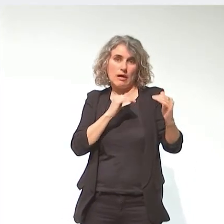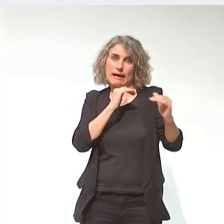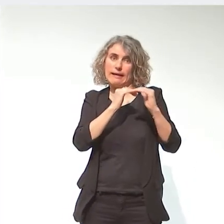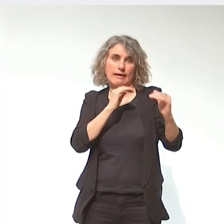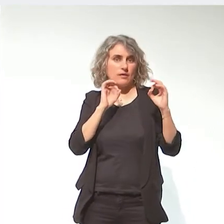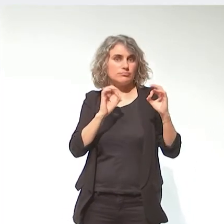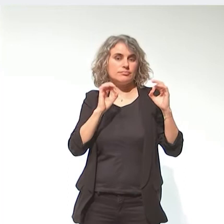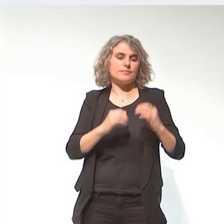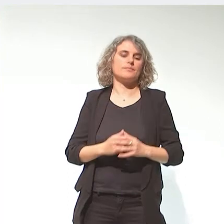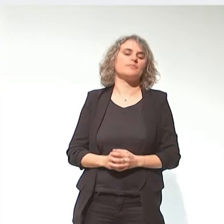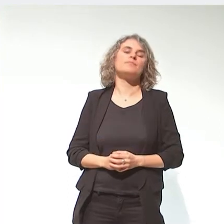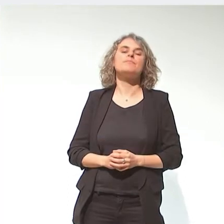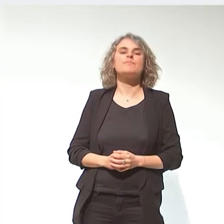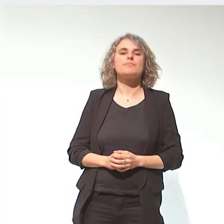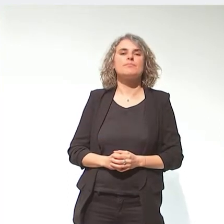Et alors,